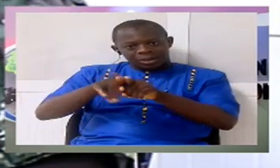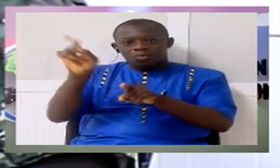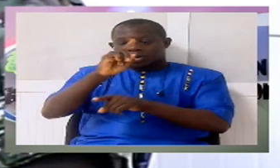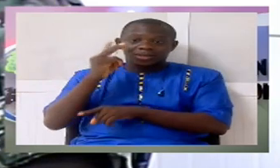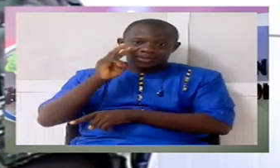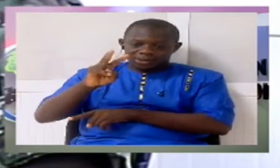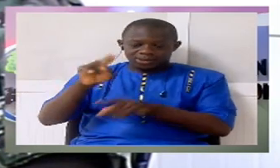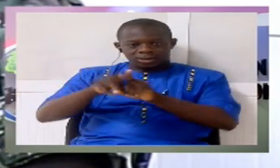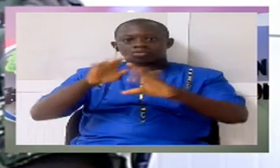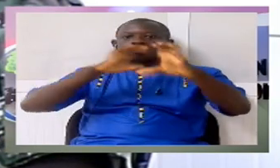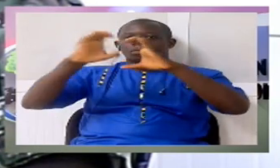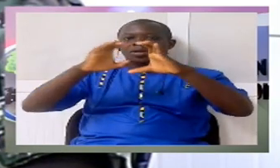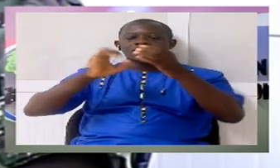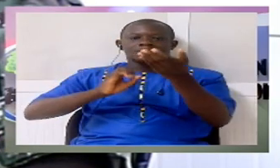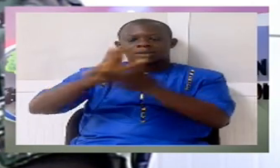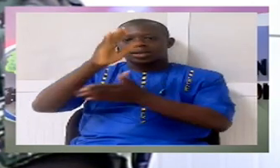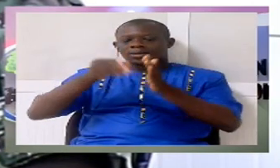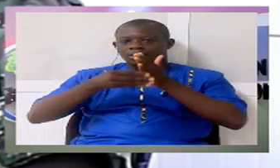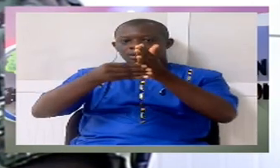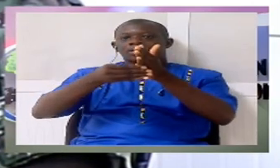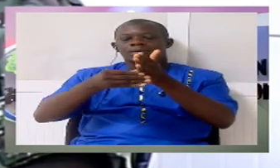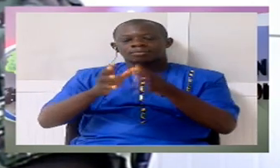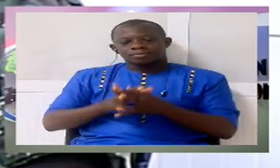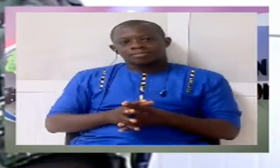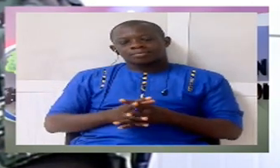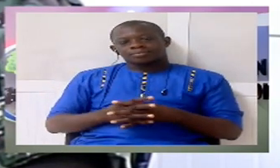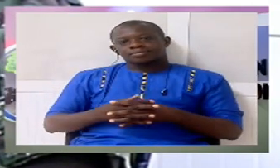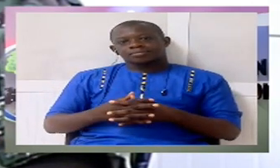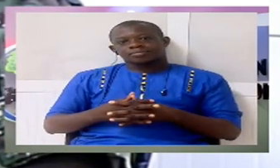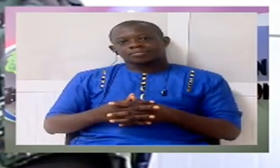The military to whatever they saw, they will communicate to the convoy commander.